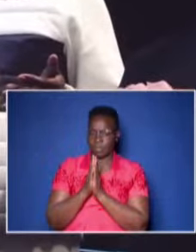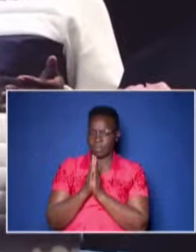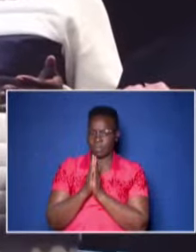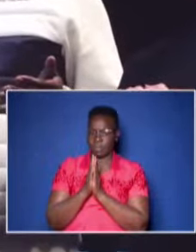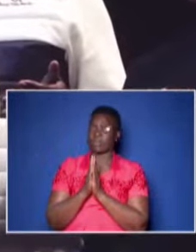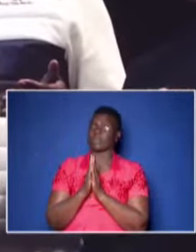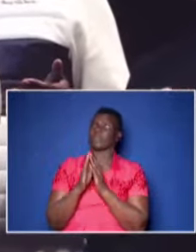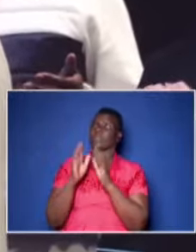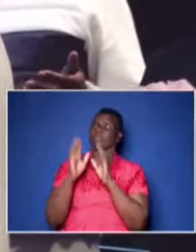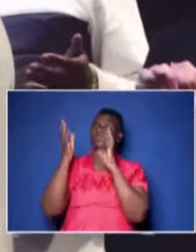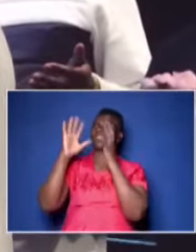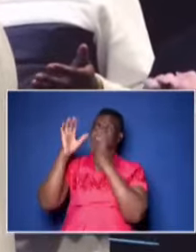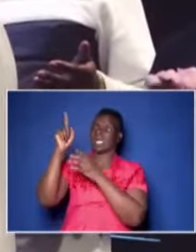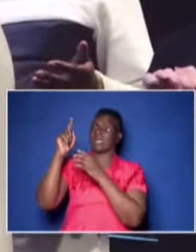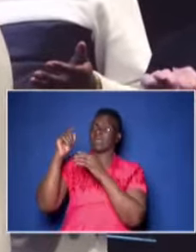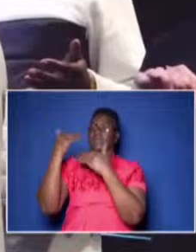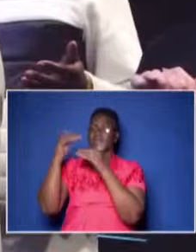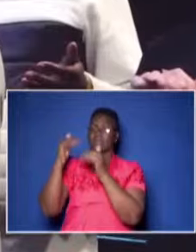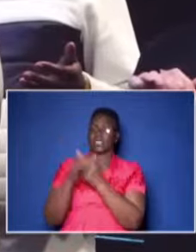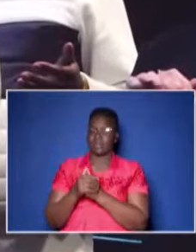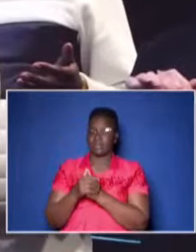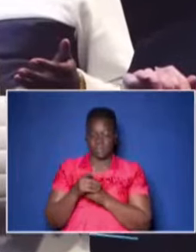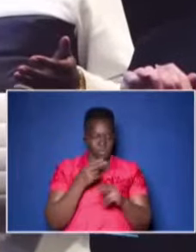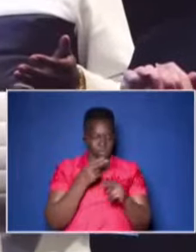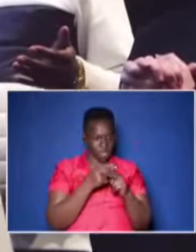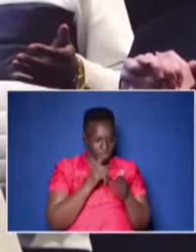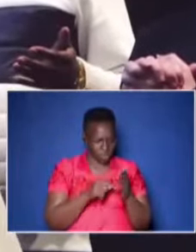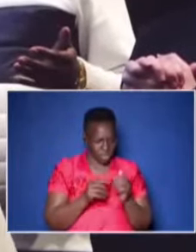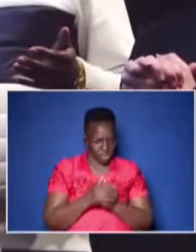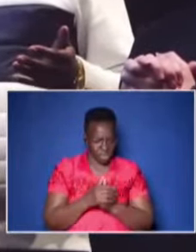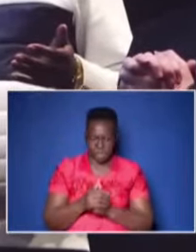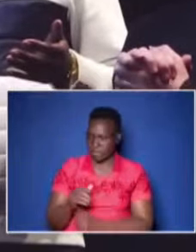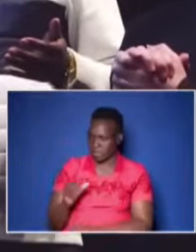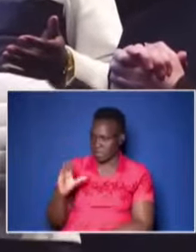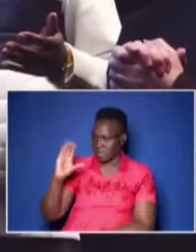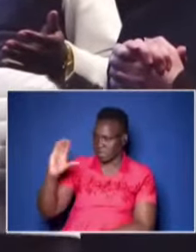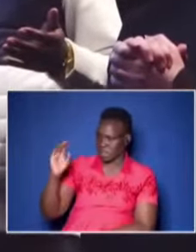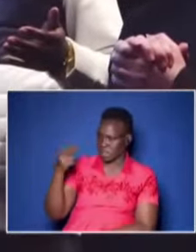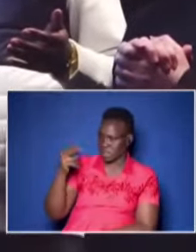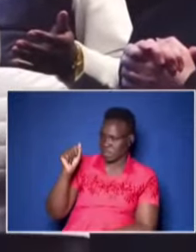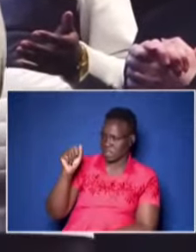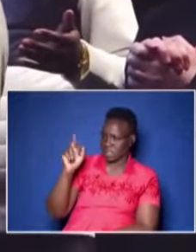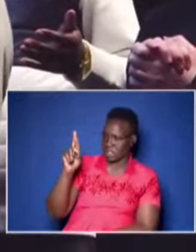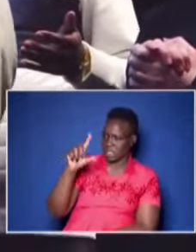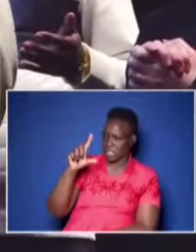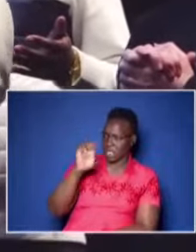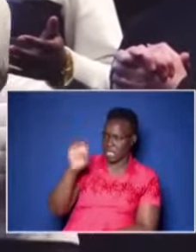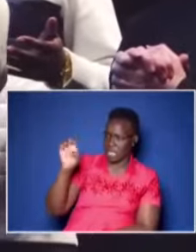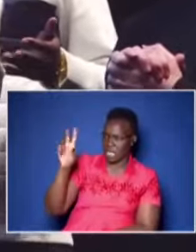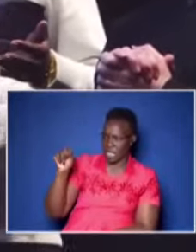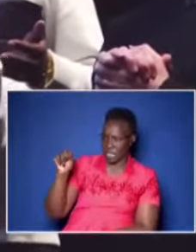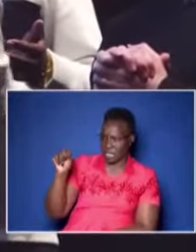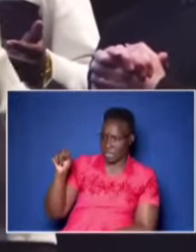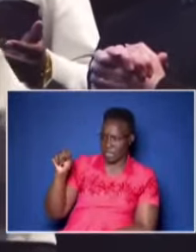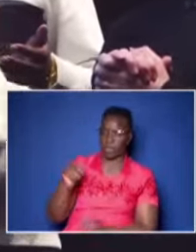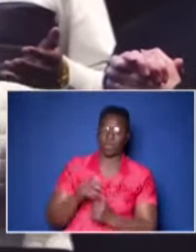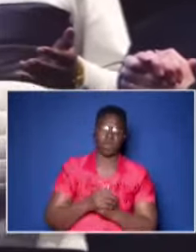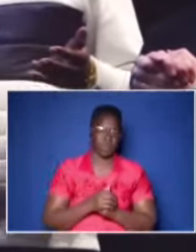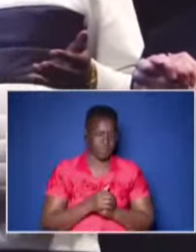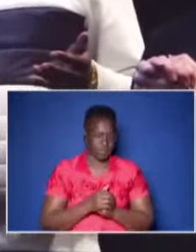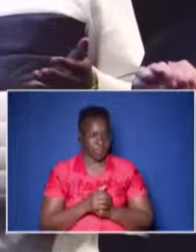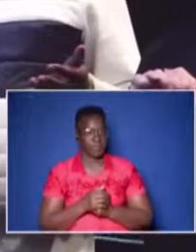limit what's your name Charlene Charlene what a lovely name say